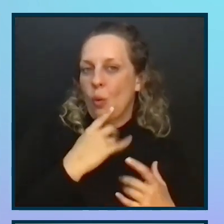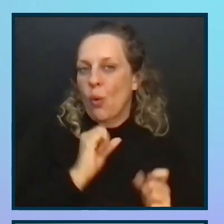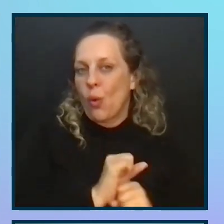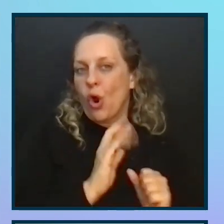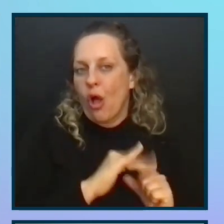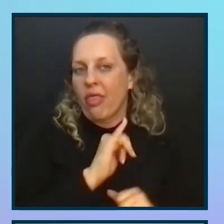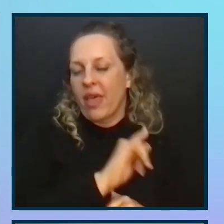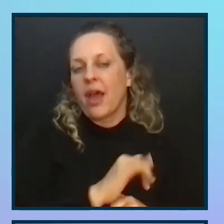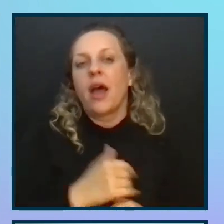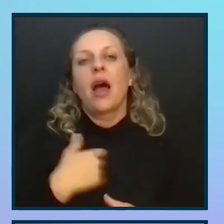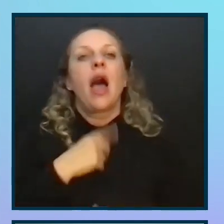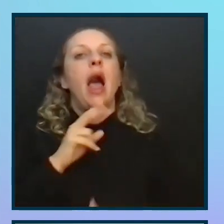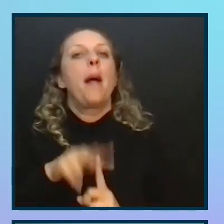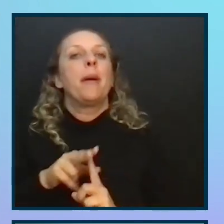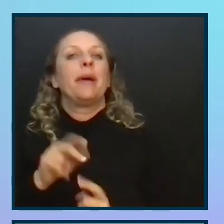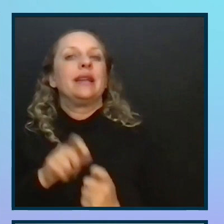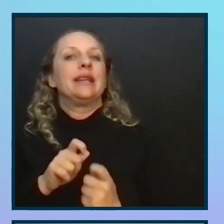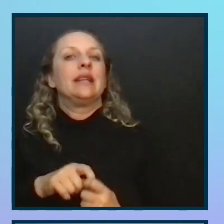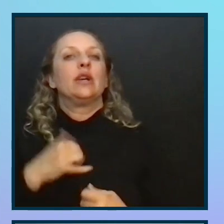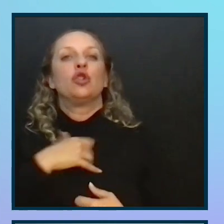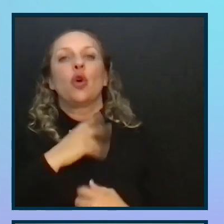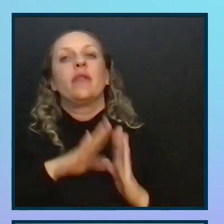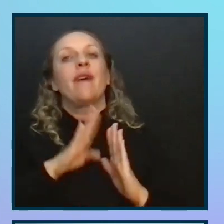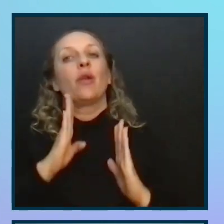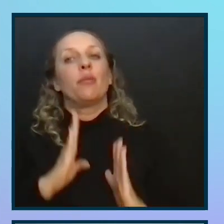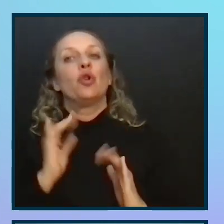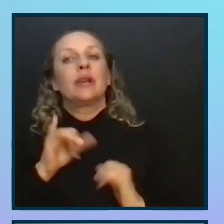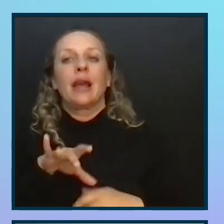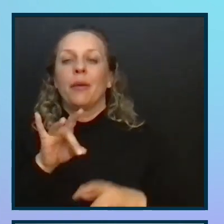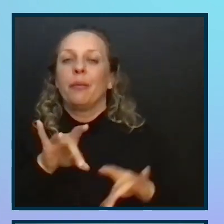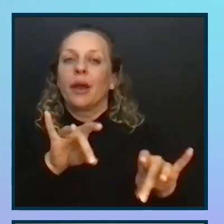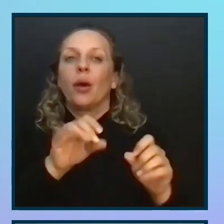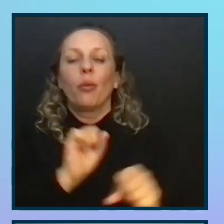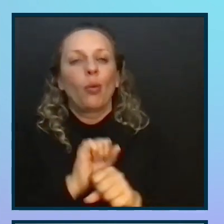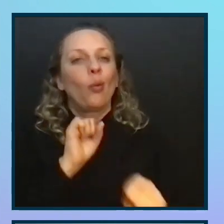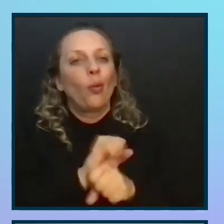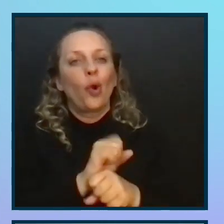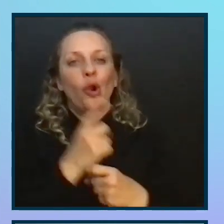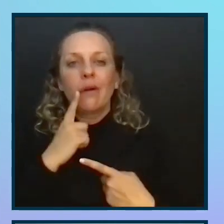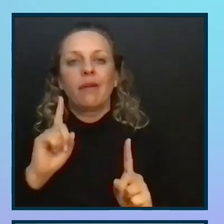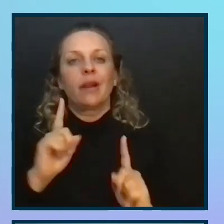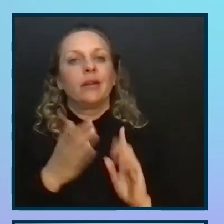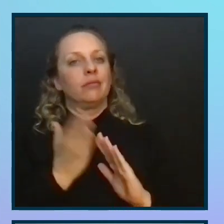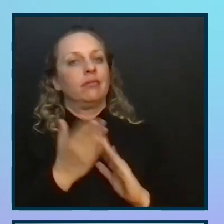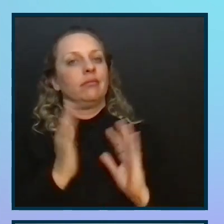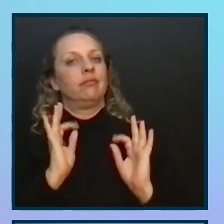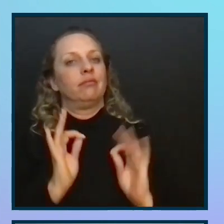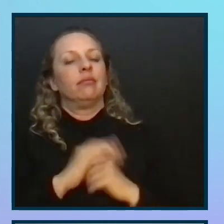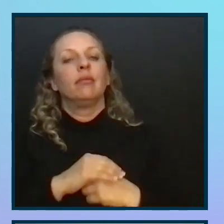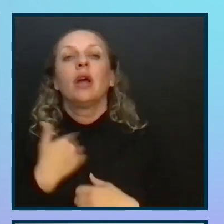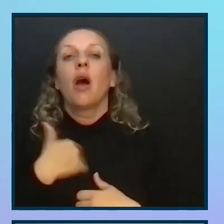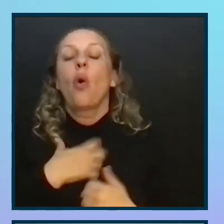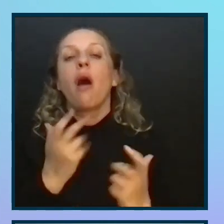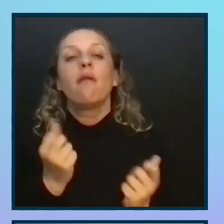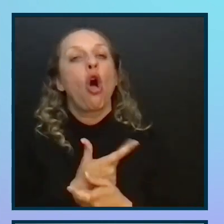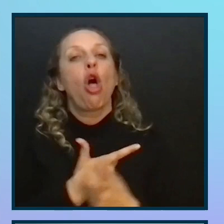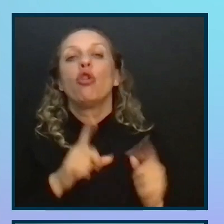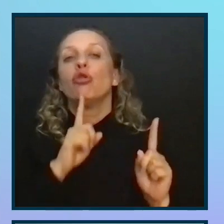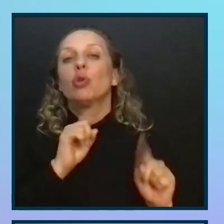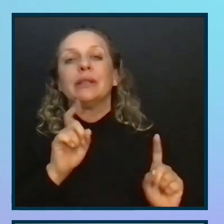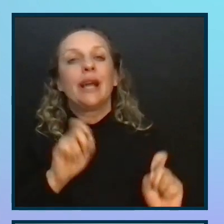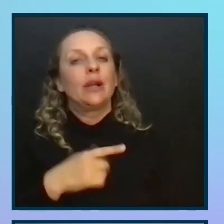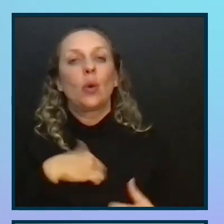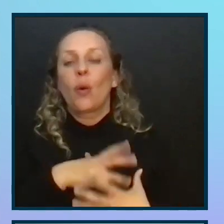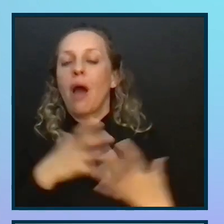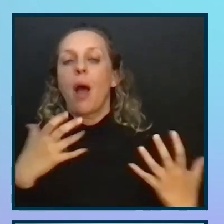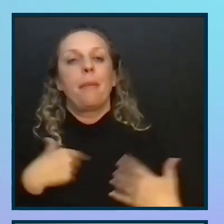And implementation details so that the developers can pick up the work easily and effectively. We want to have all those questions answered. We don't want a